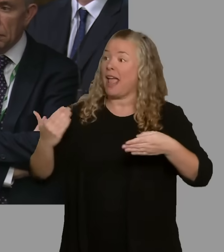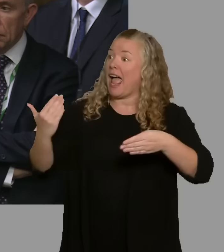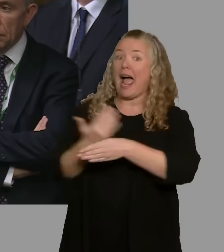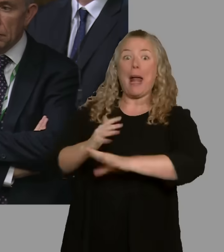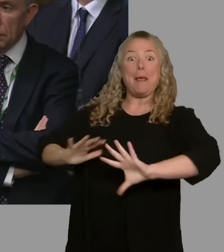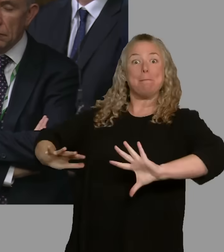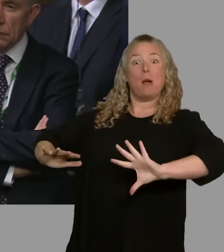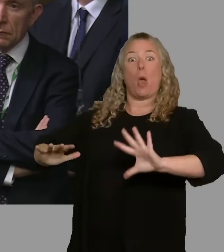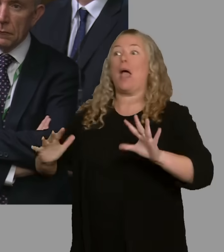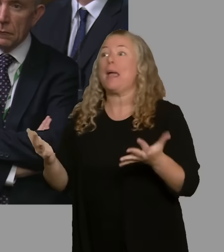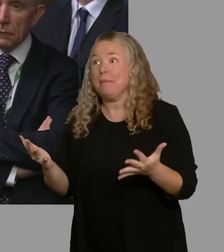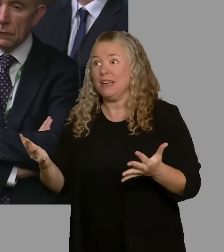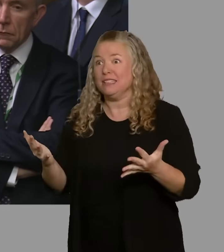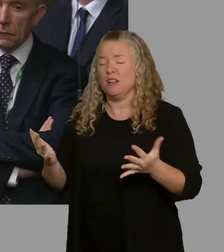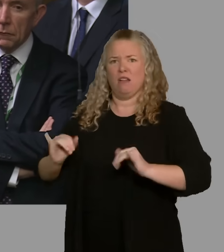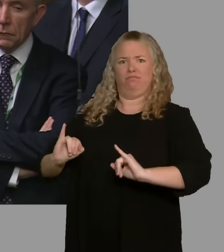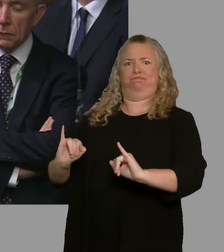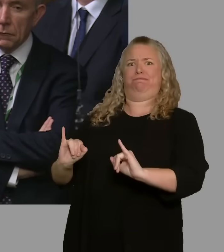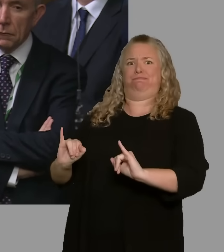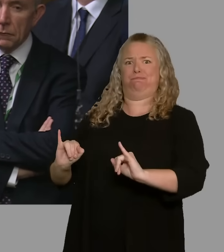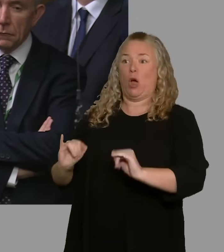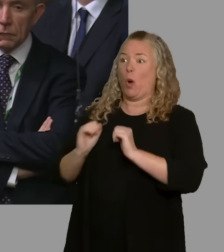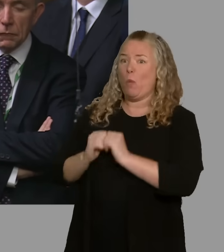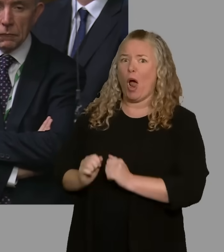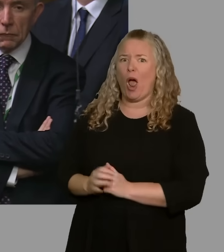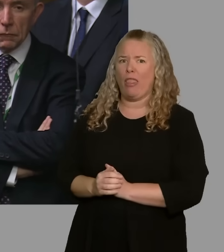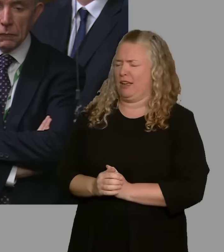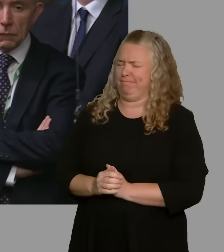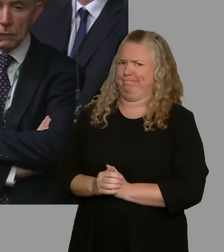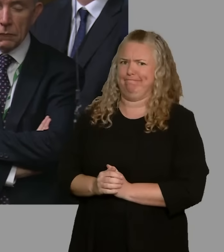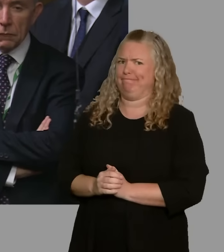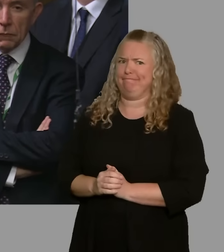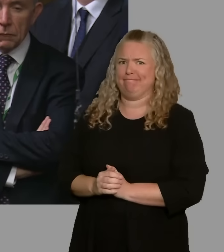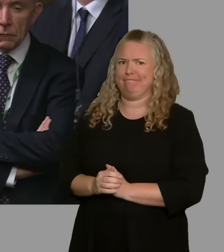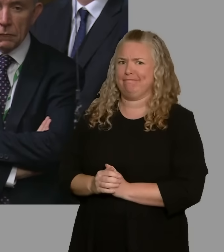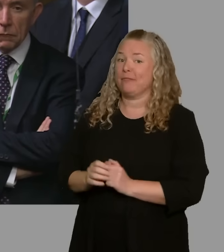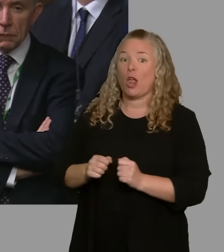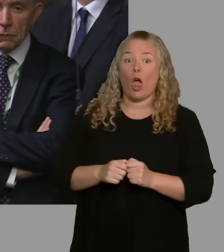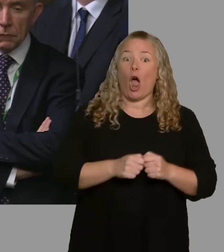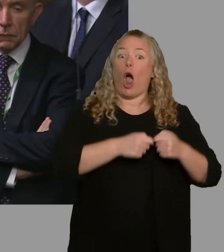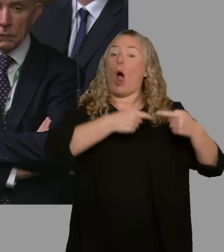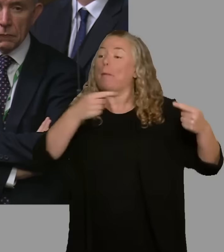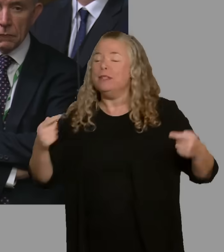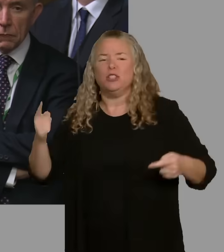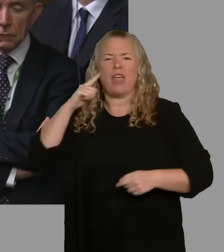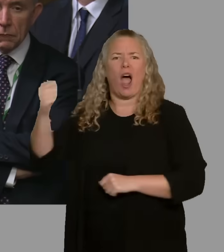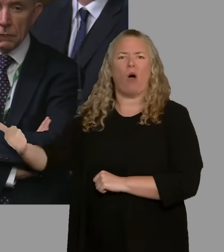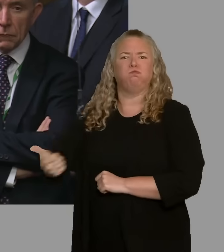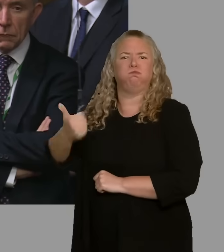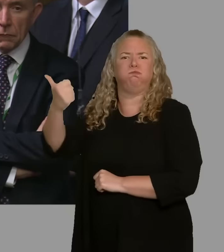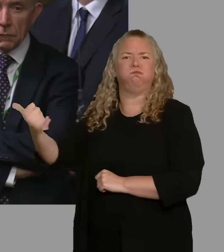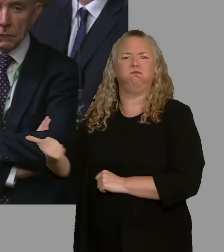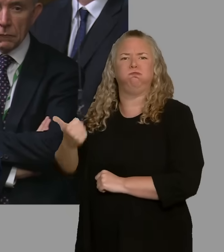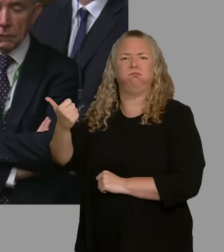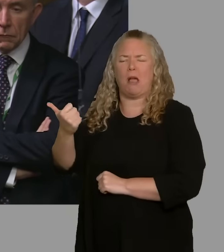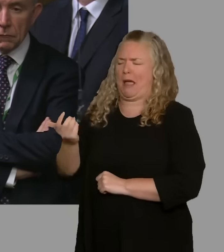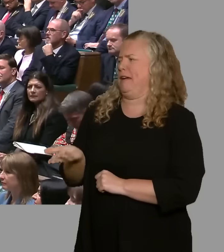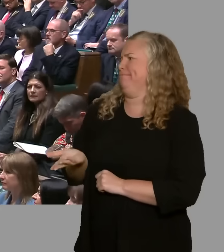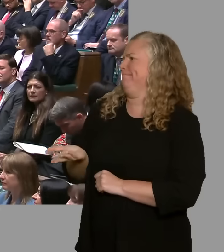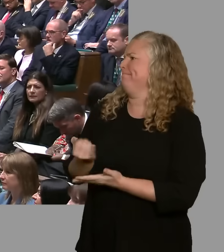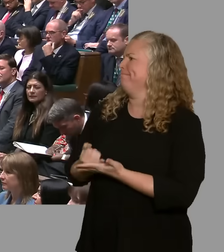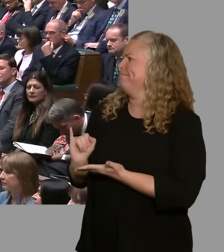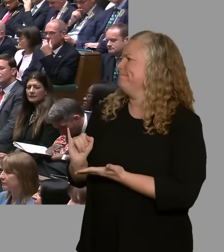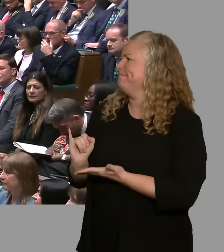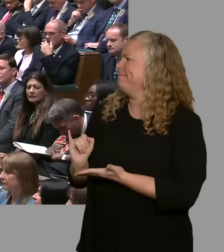indicate that he will break with the failed economic orthodoxy which suggests that such a thing is true?